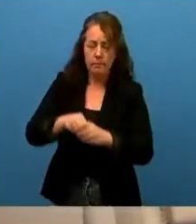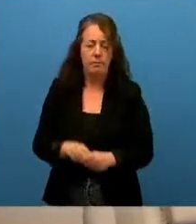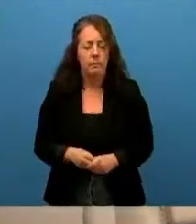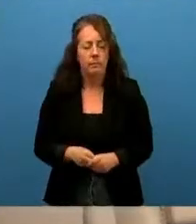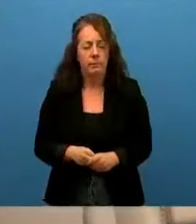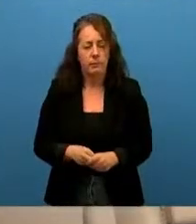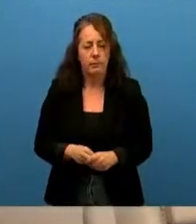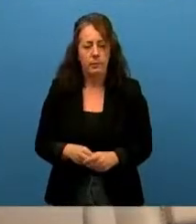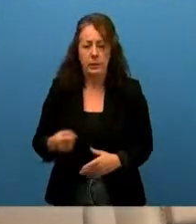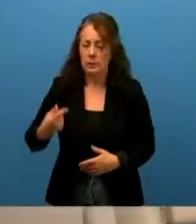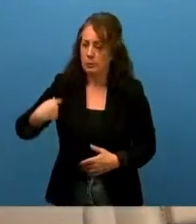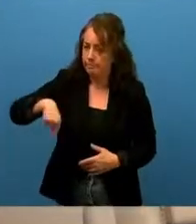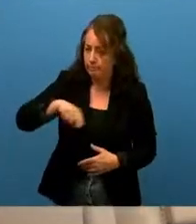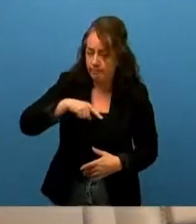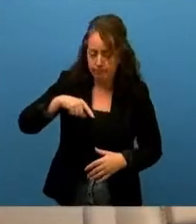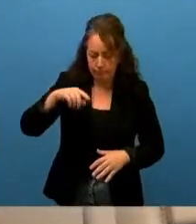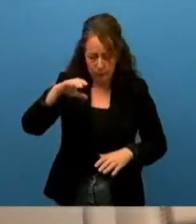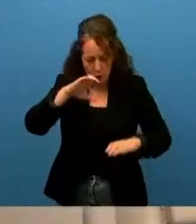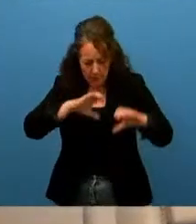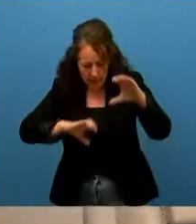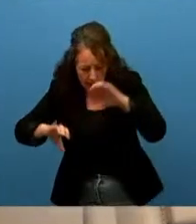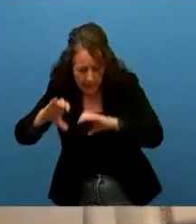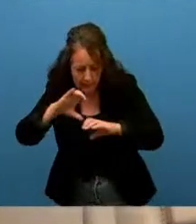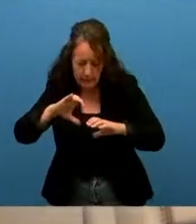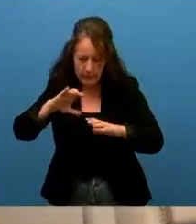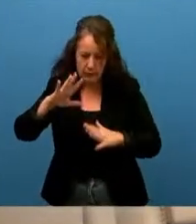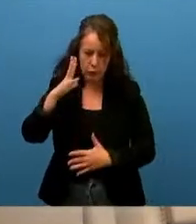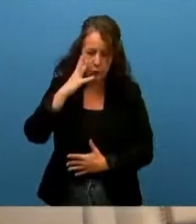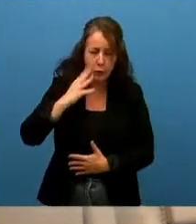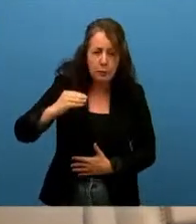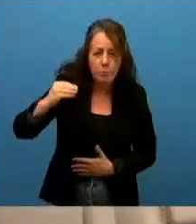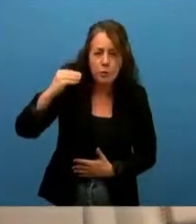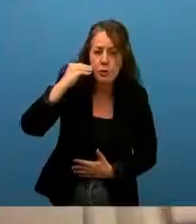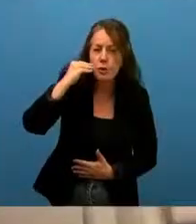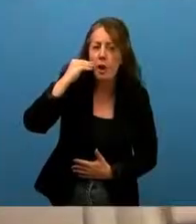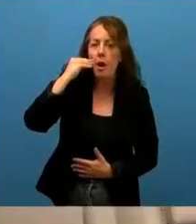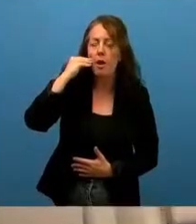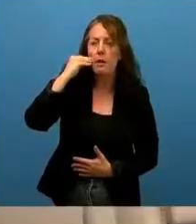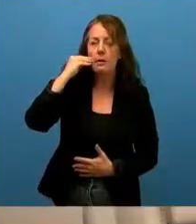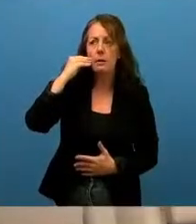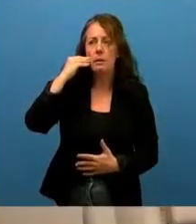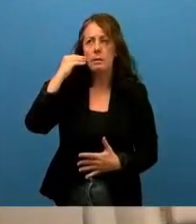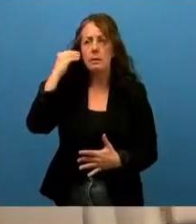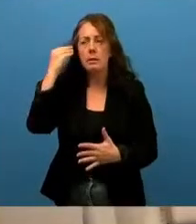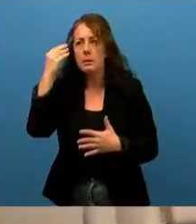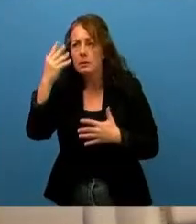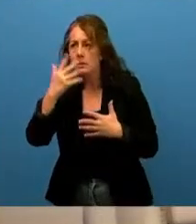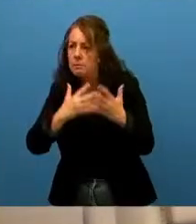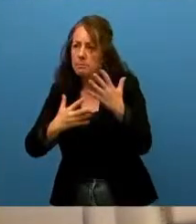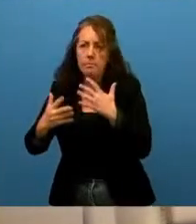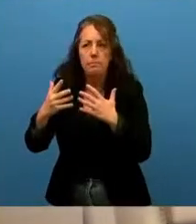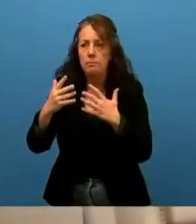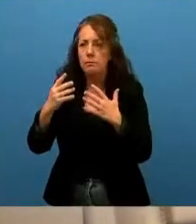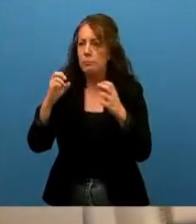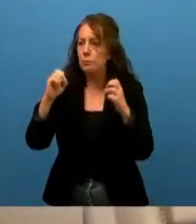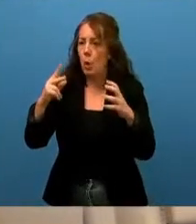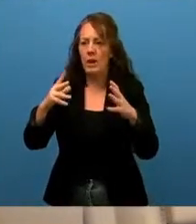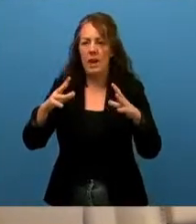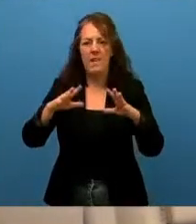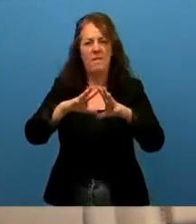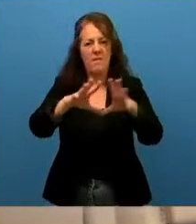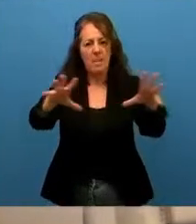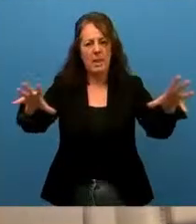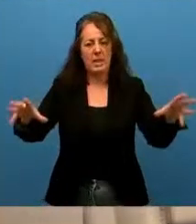edifice named the United Nations organizations. They, after different forms of analysis and